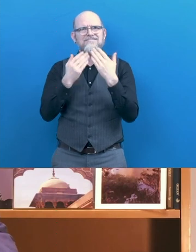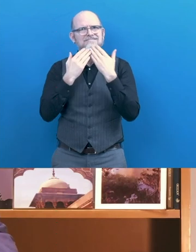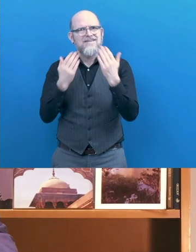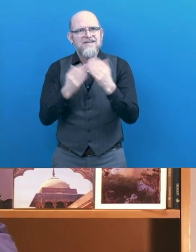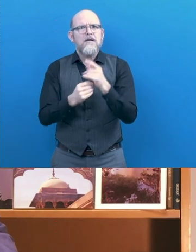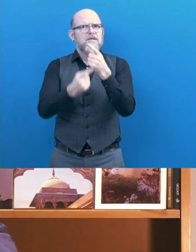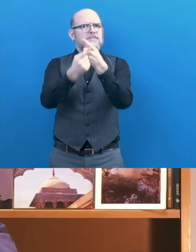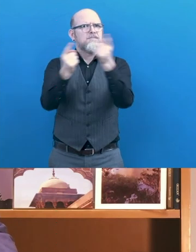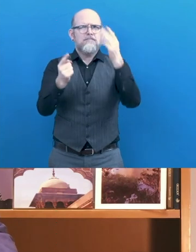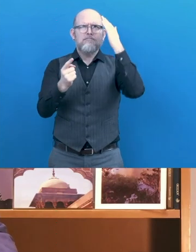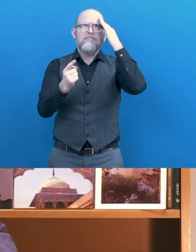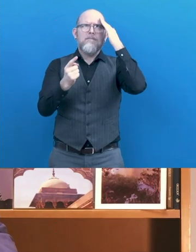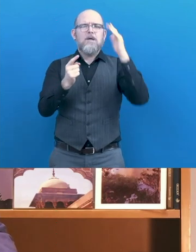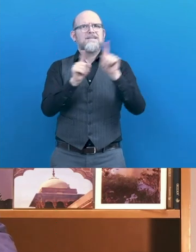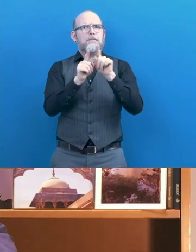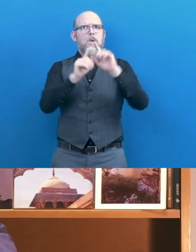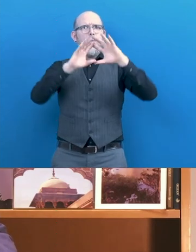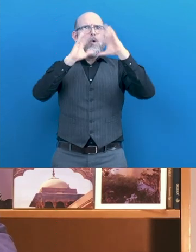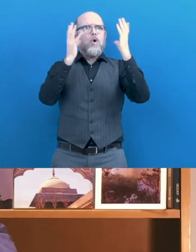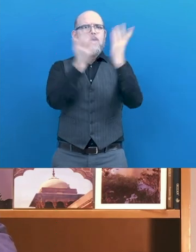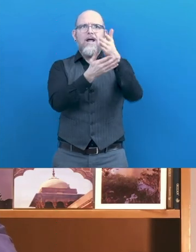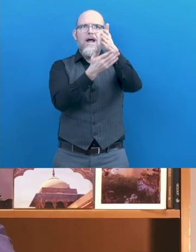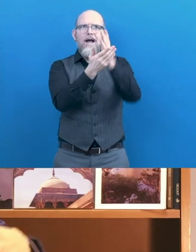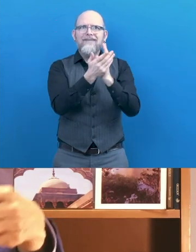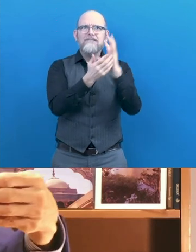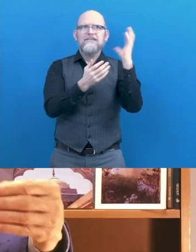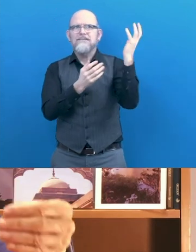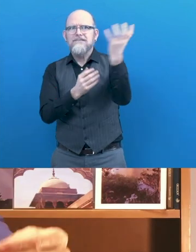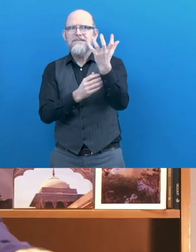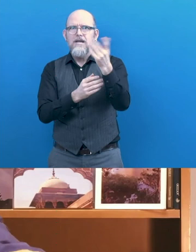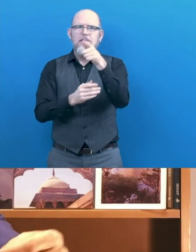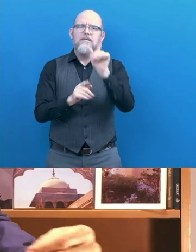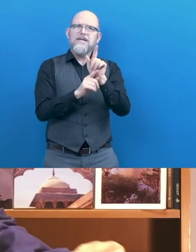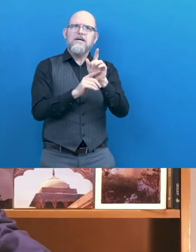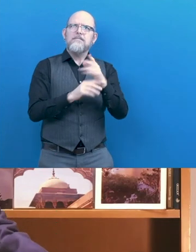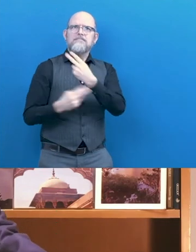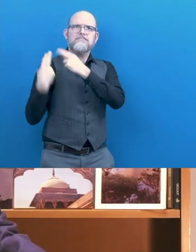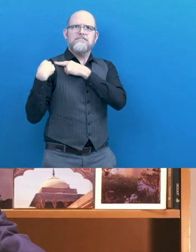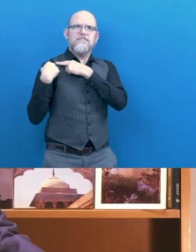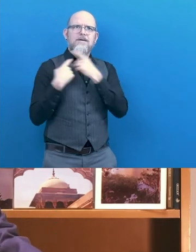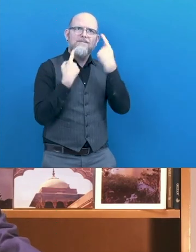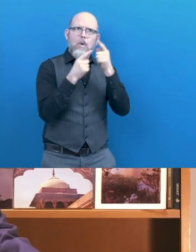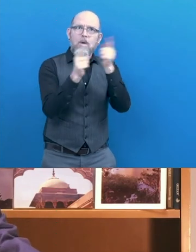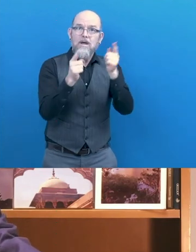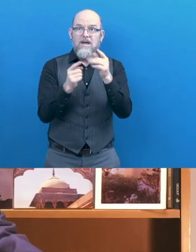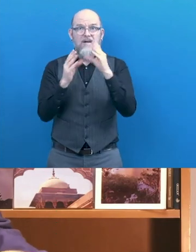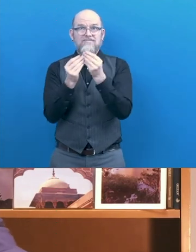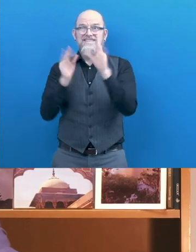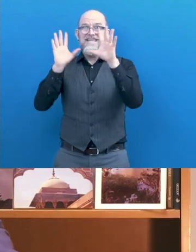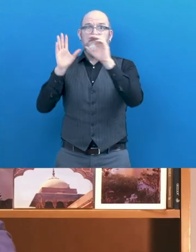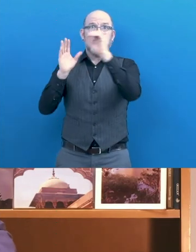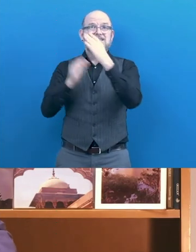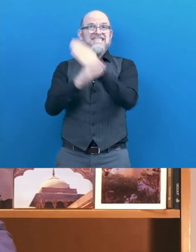are representing half of humankind when you add families who are very directly